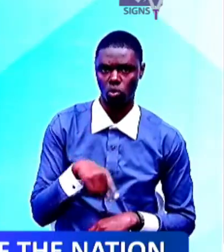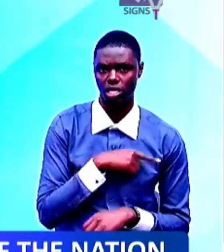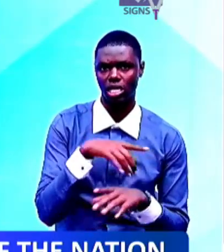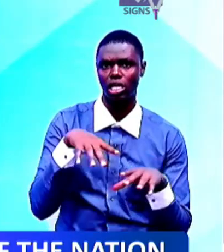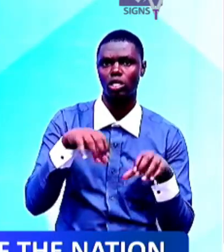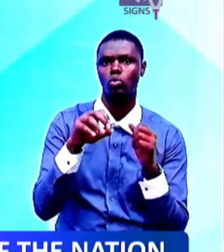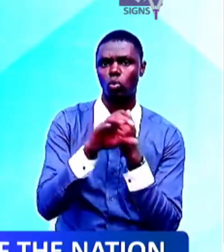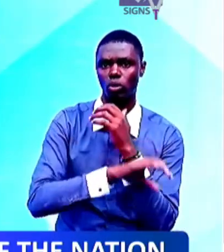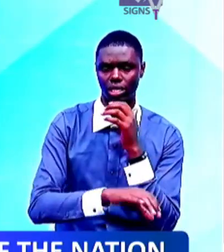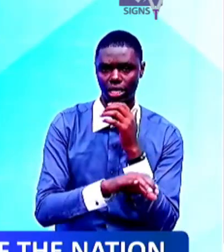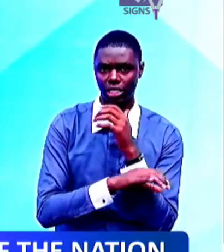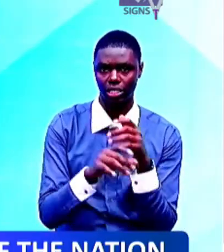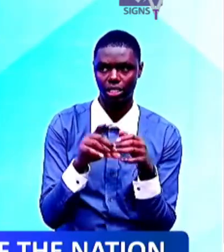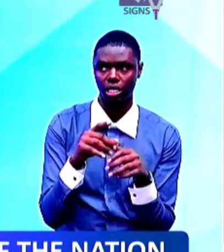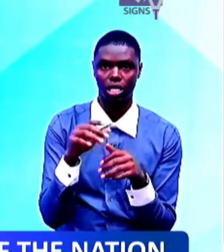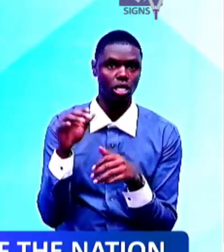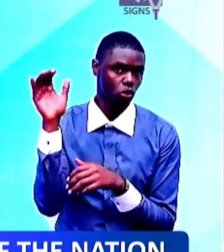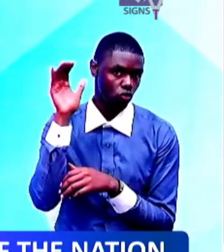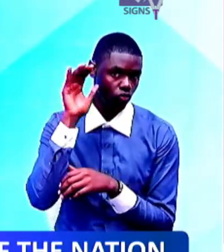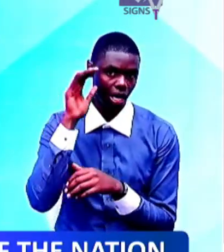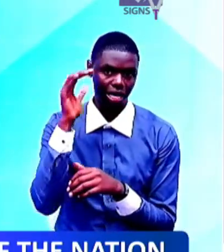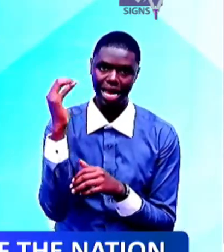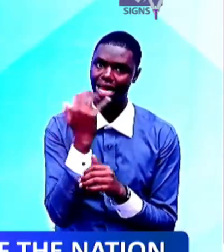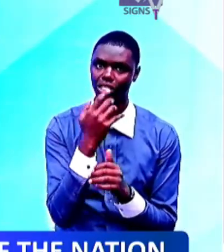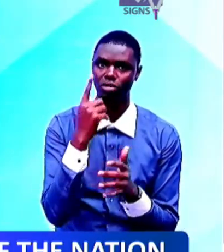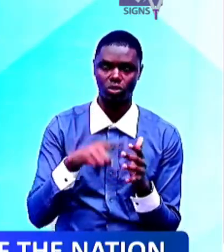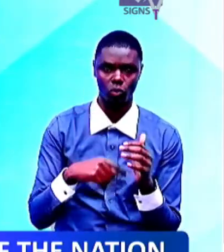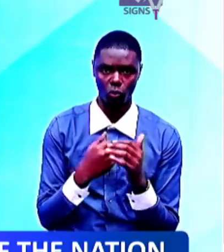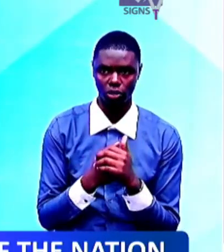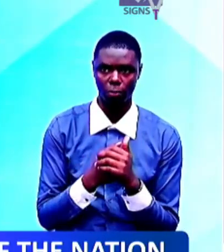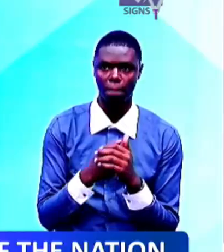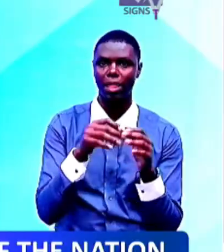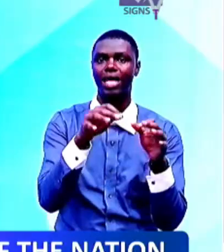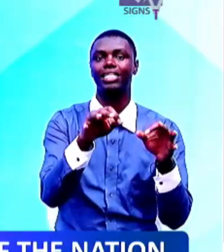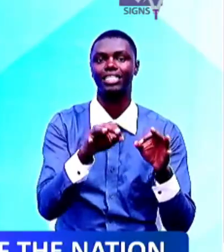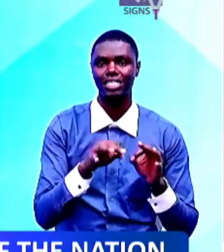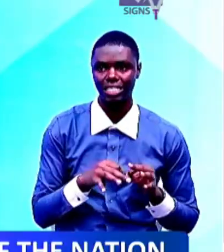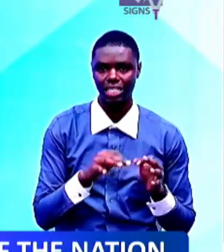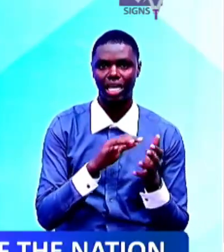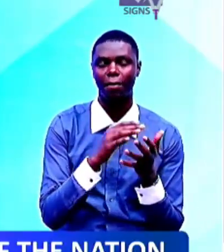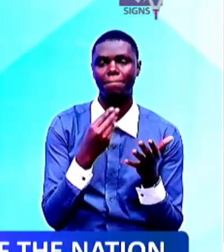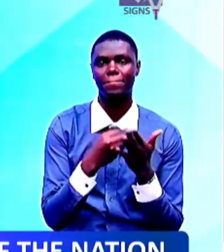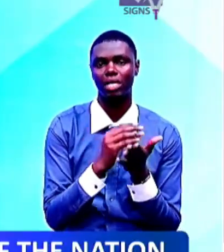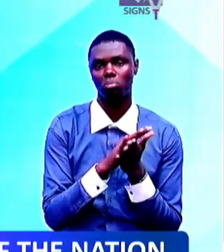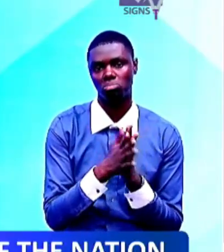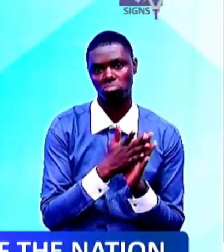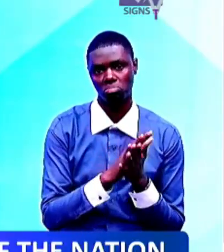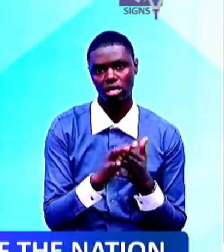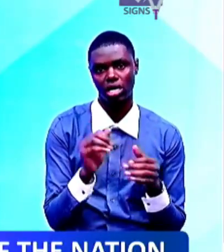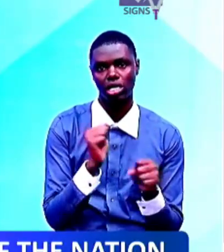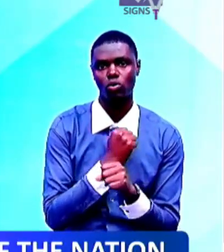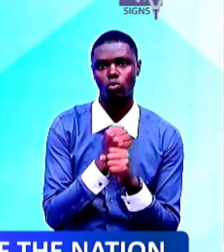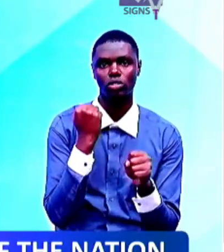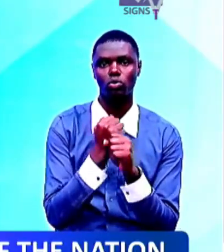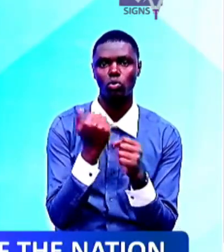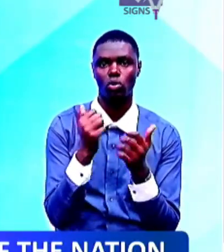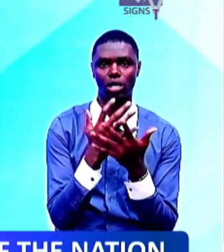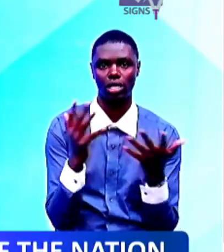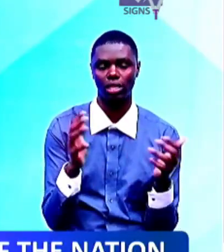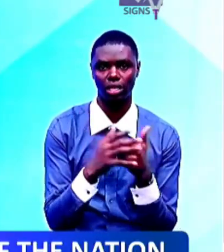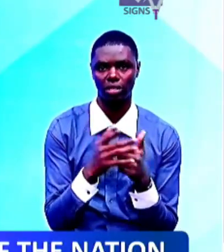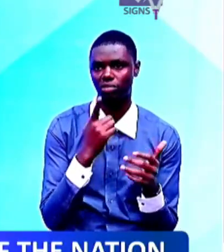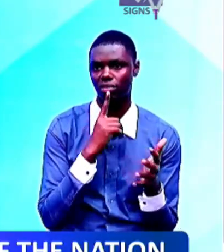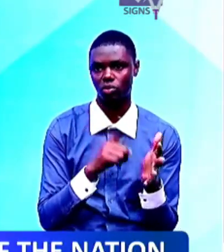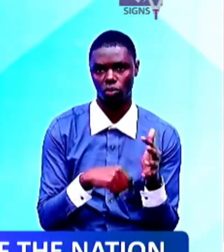the country when you had even Gachagua said that the treasury was without anything much. You could not do anything with it. So he